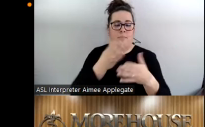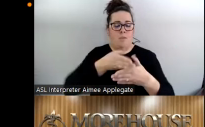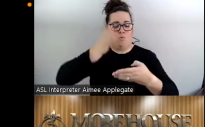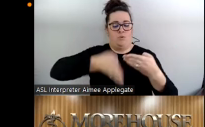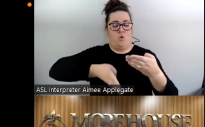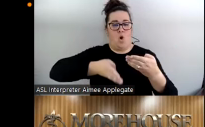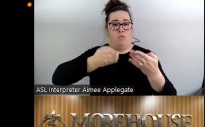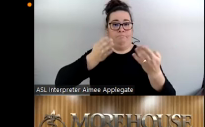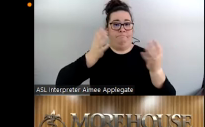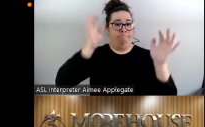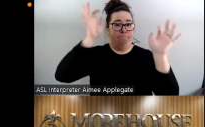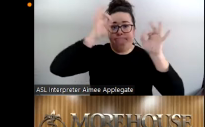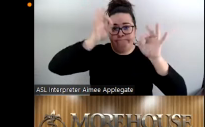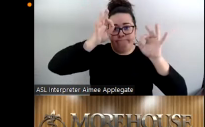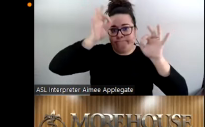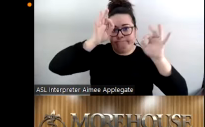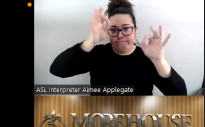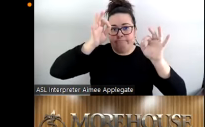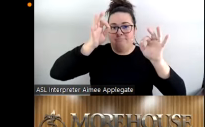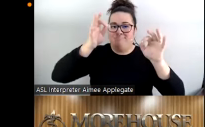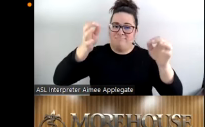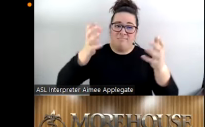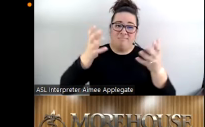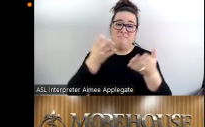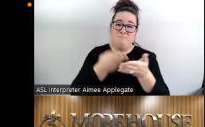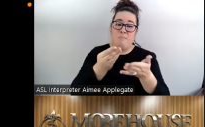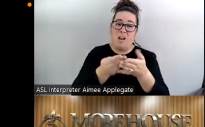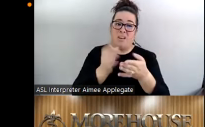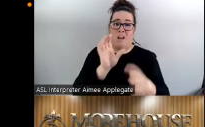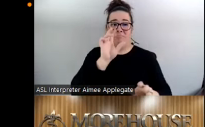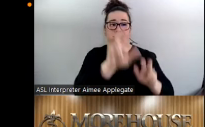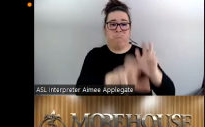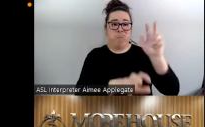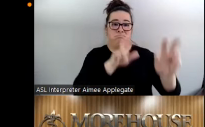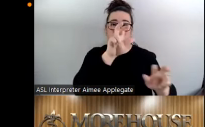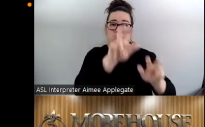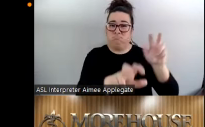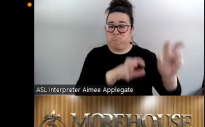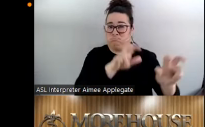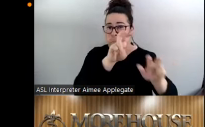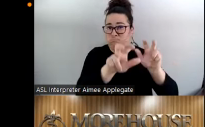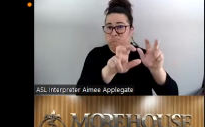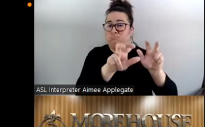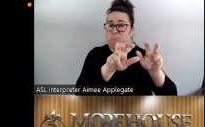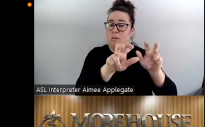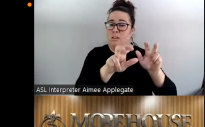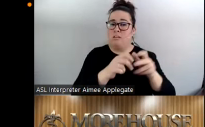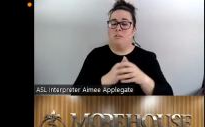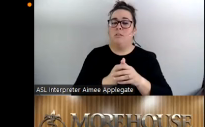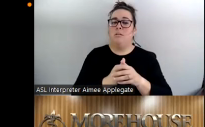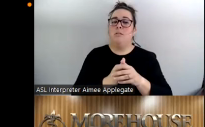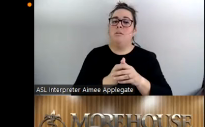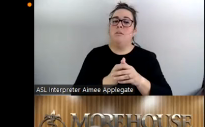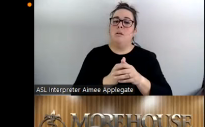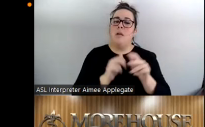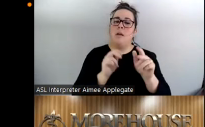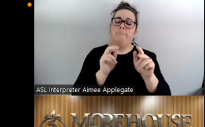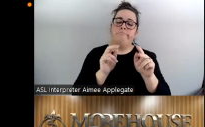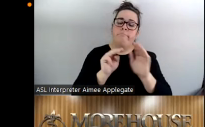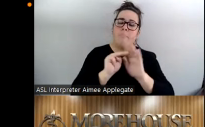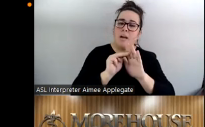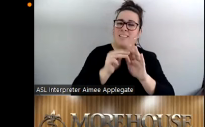just invested tens of millions of dollars of essentially modeling every single thing on the internet to see what eventually it